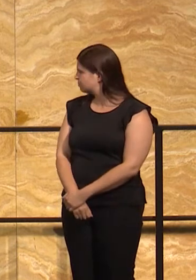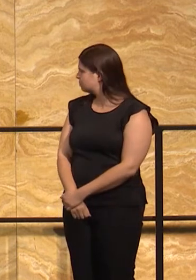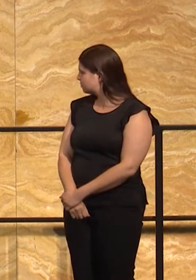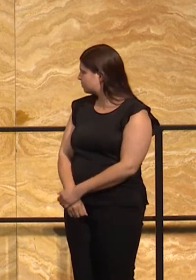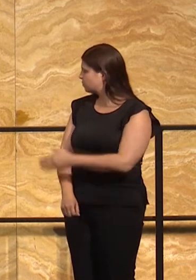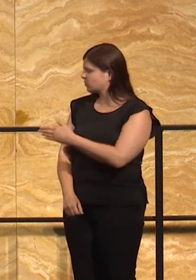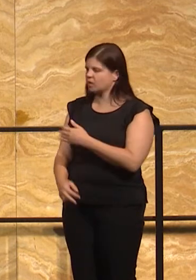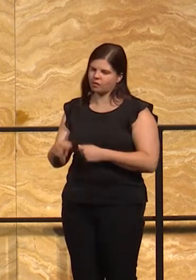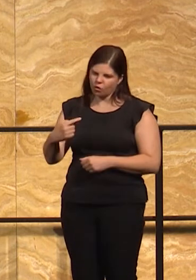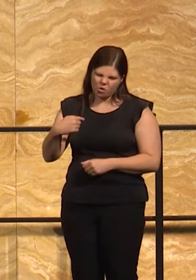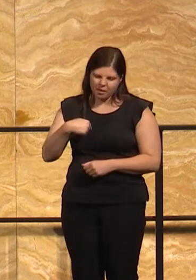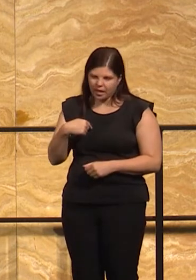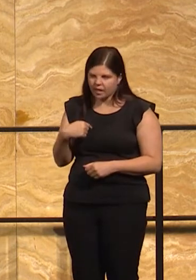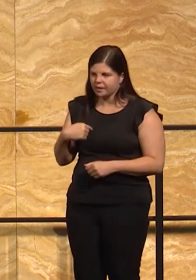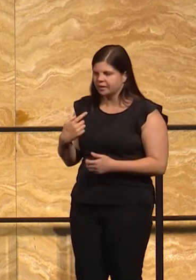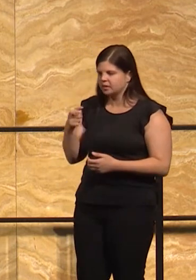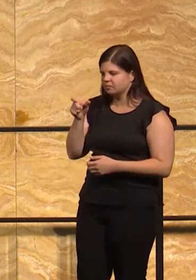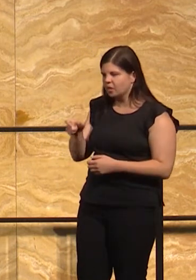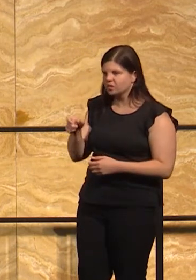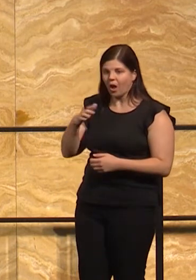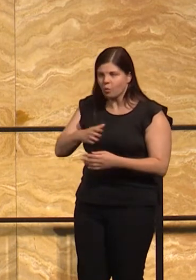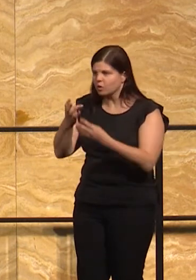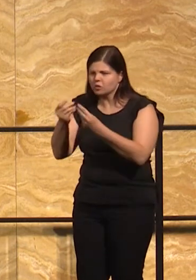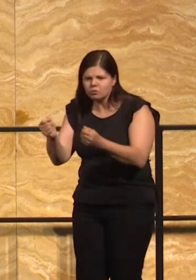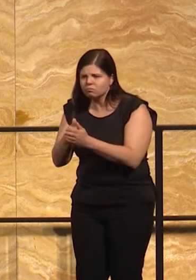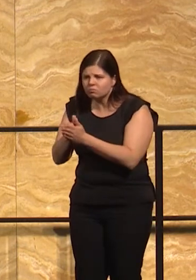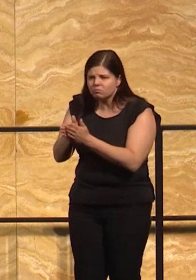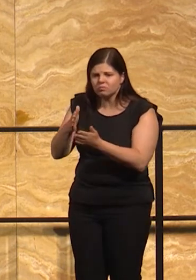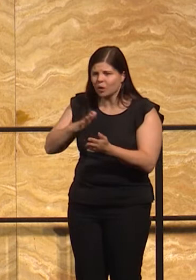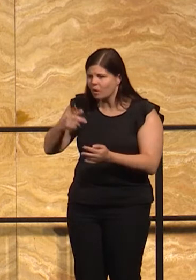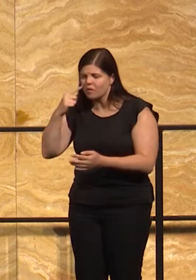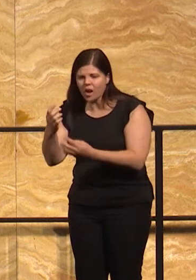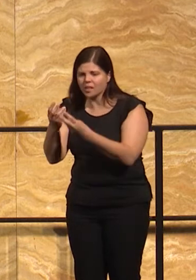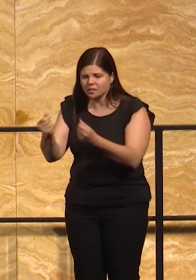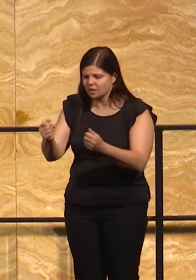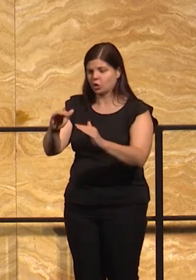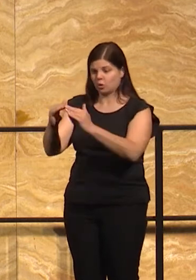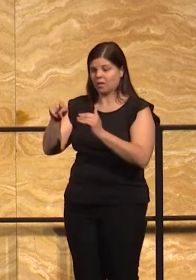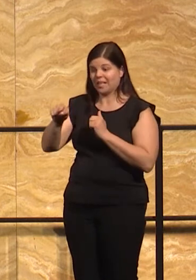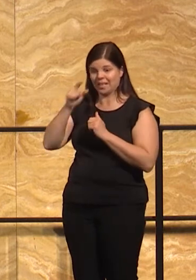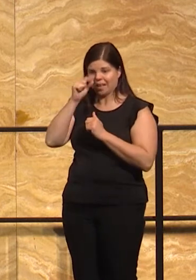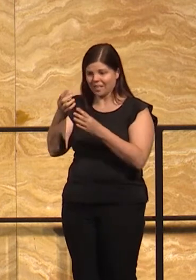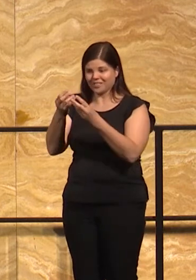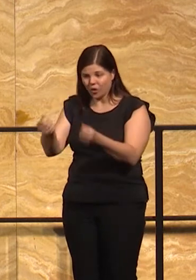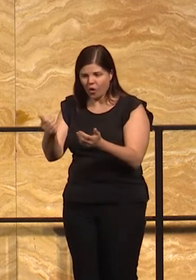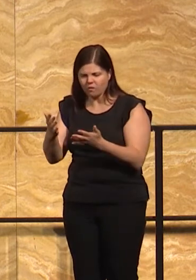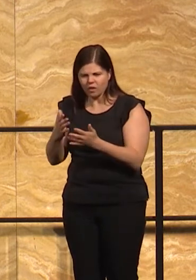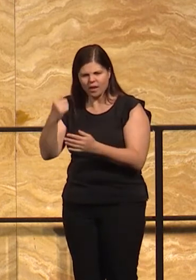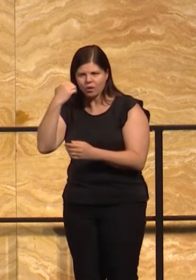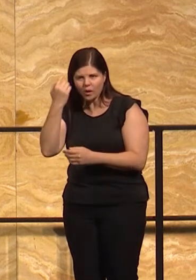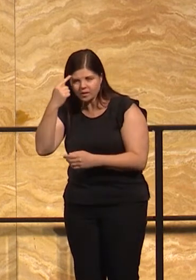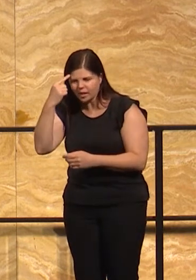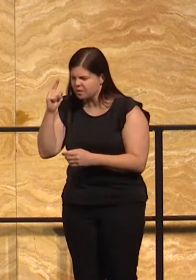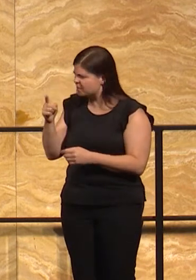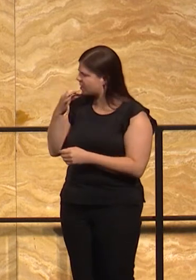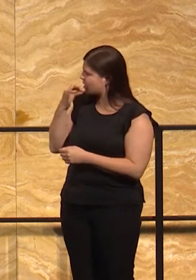that is a proponent of solutions or resolutions being found within communities, is there a function